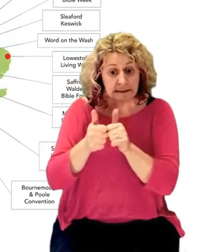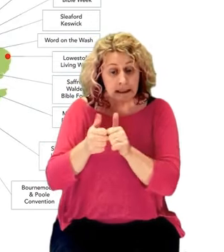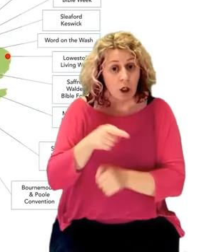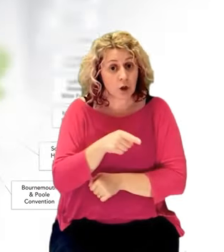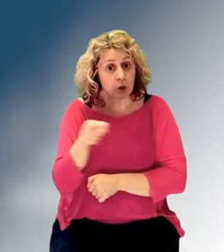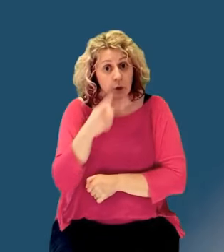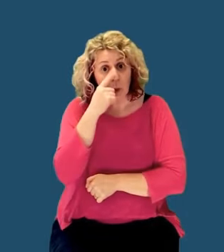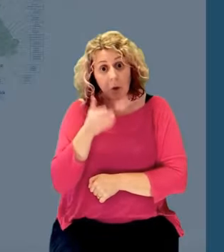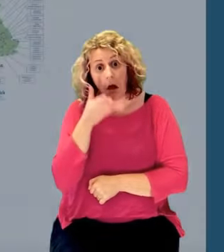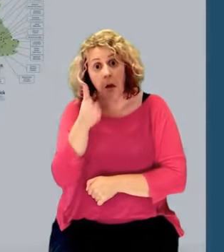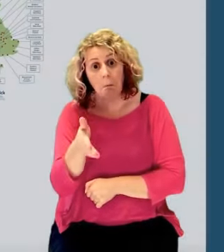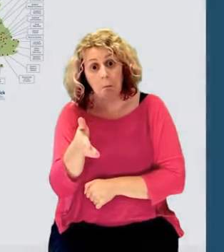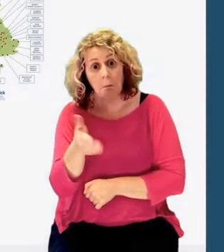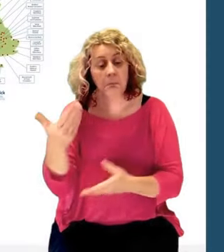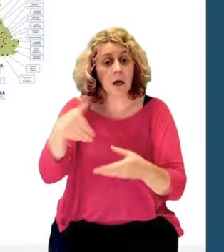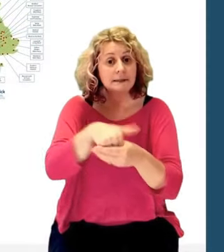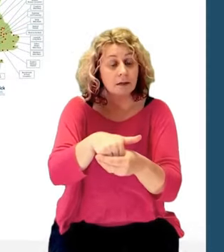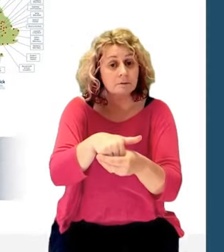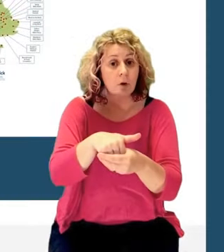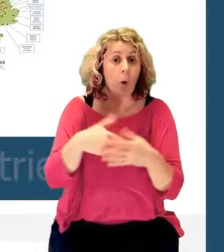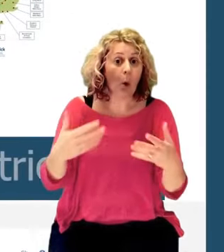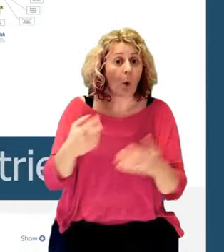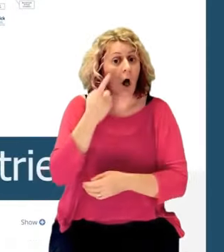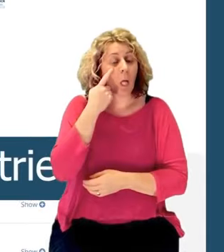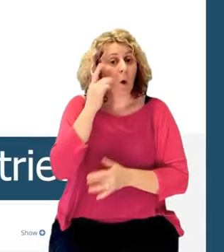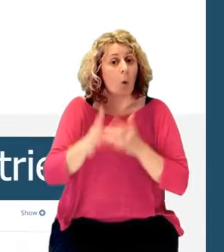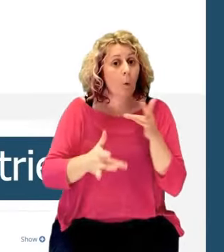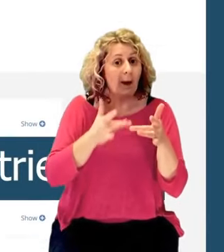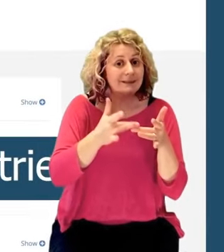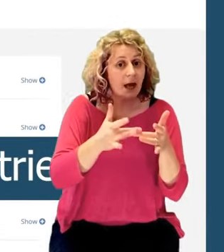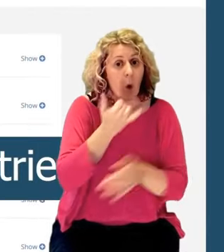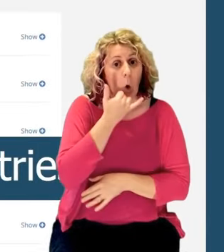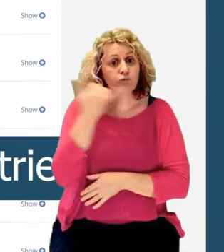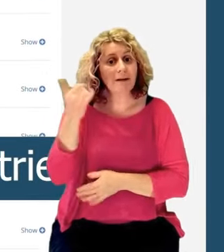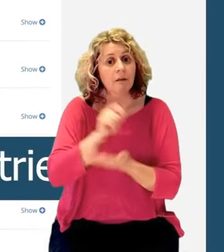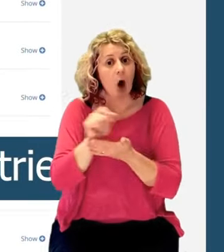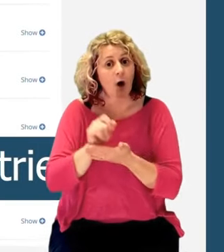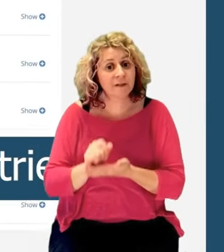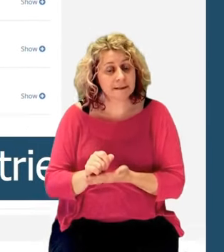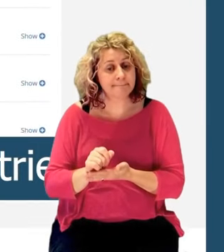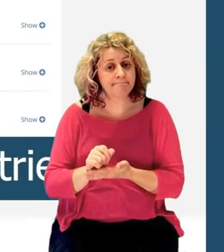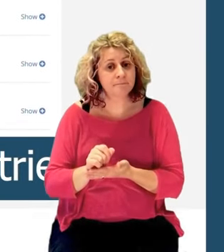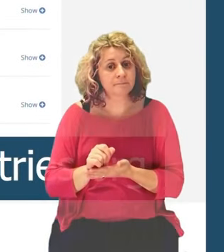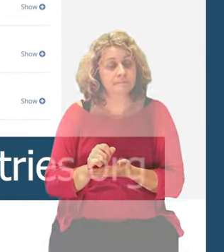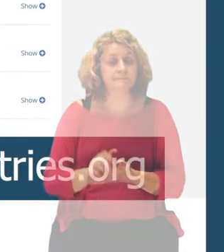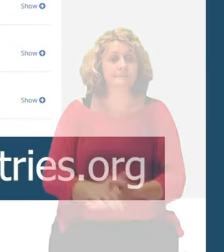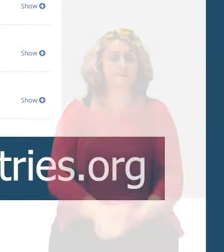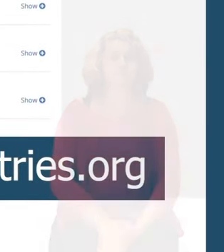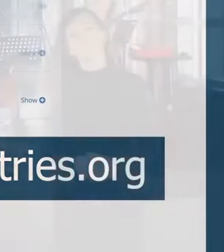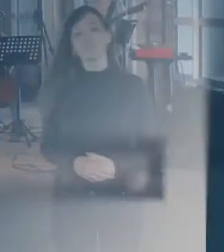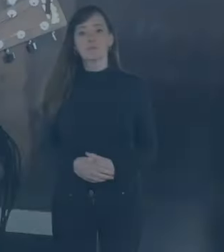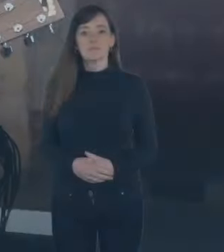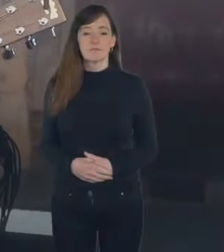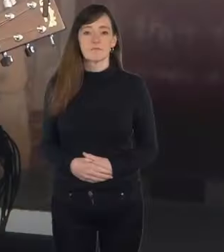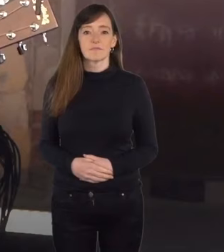are. There are more details on the Keswick Ministries website, or you can ring the office. We look forward to hearing from you.